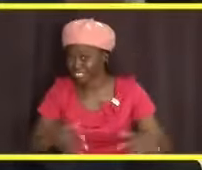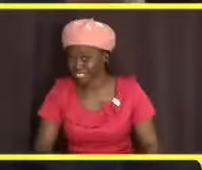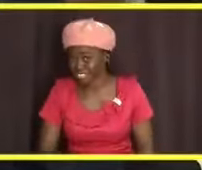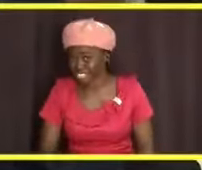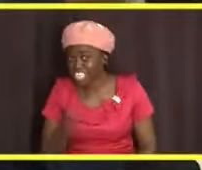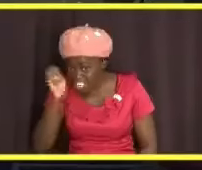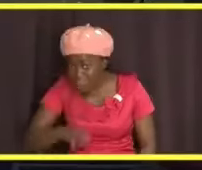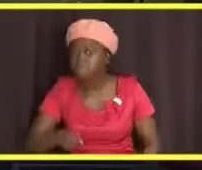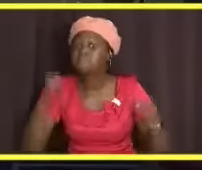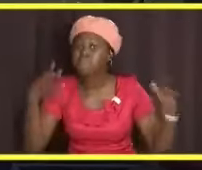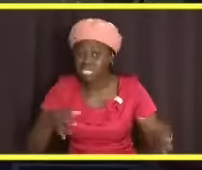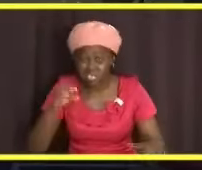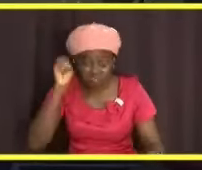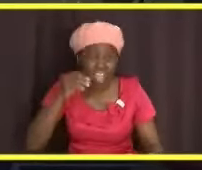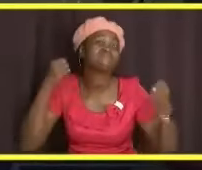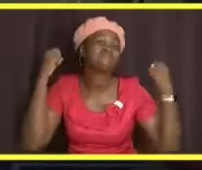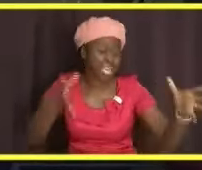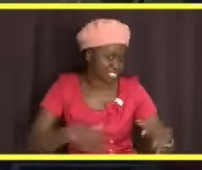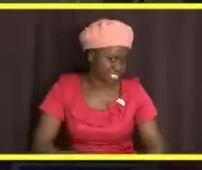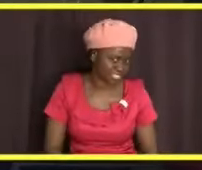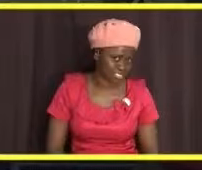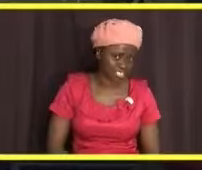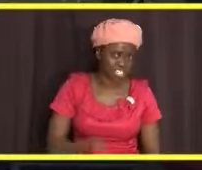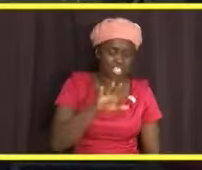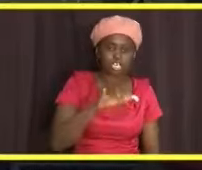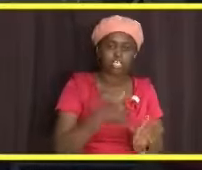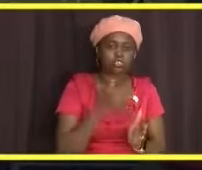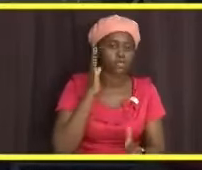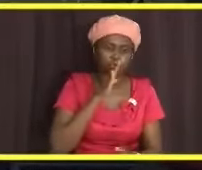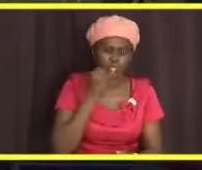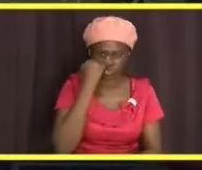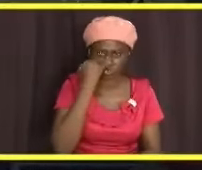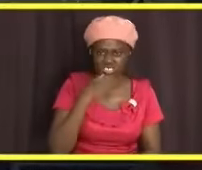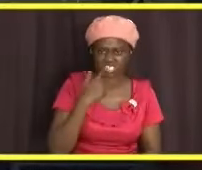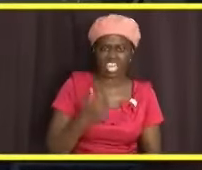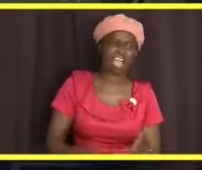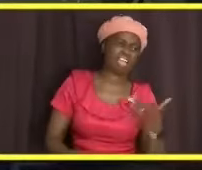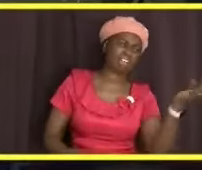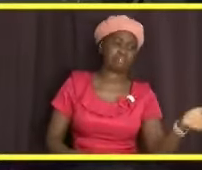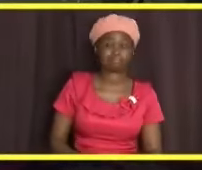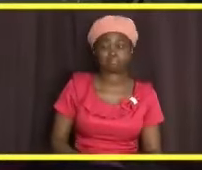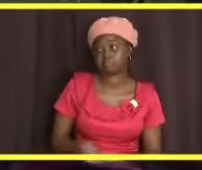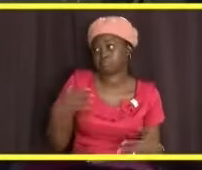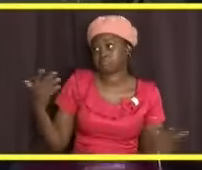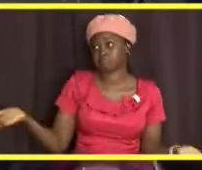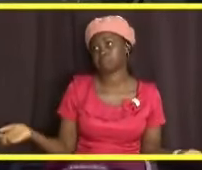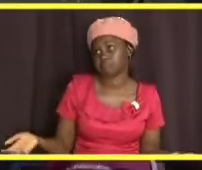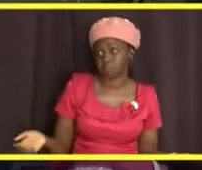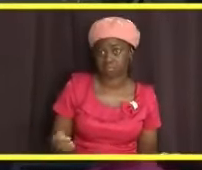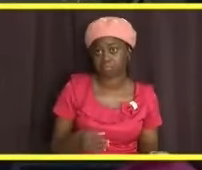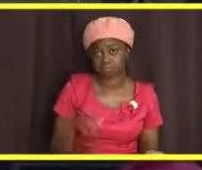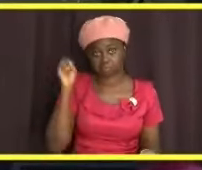It would be a joke for you to say there's nothing called witches, nothing called wizards.